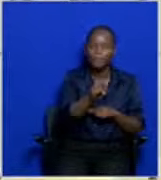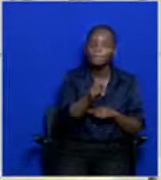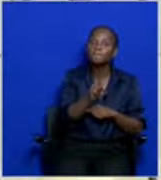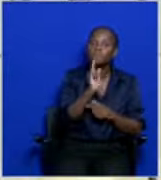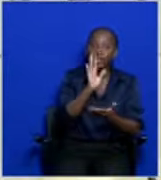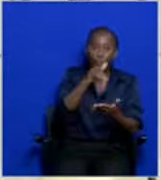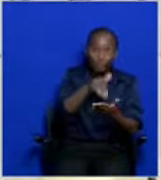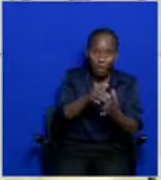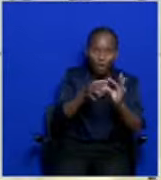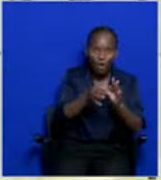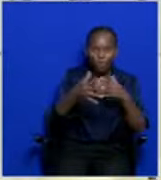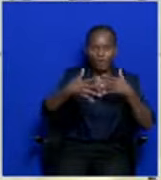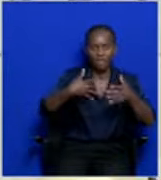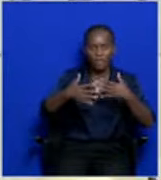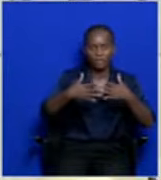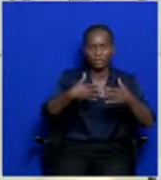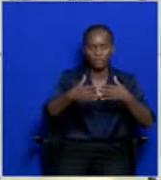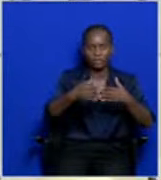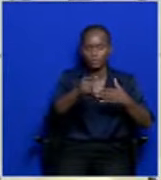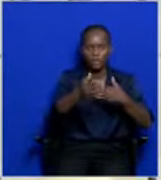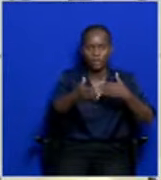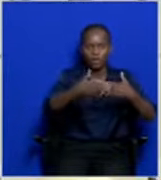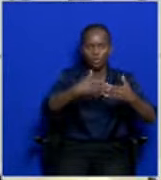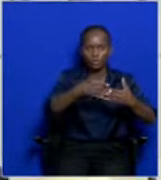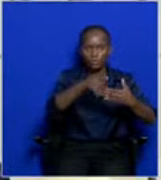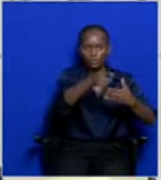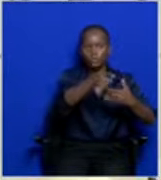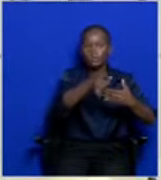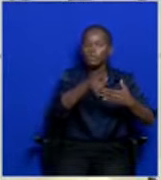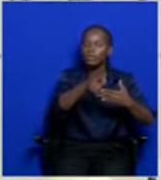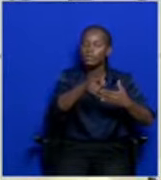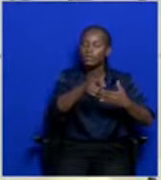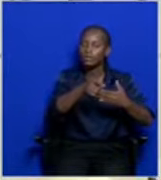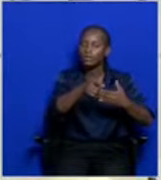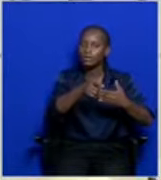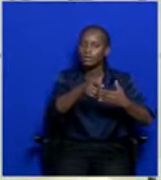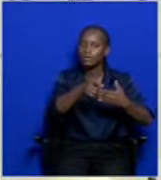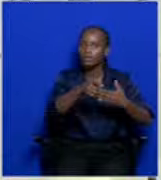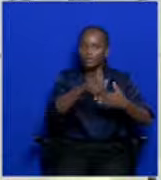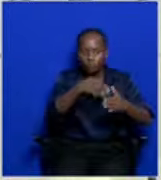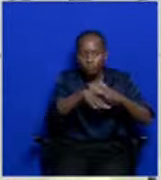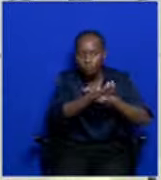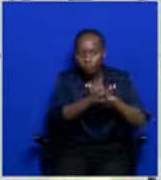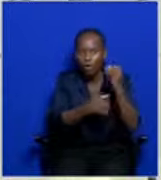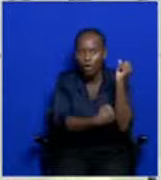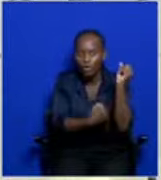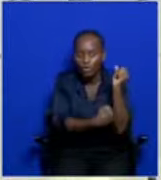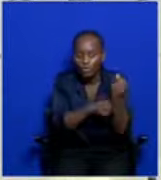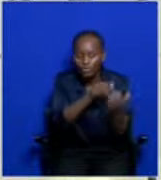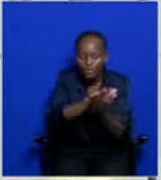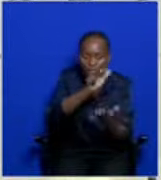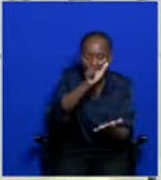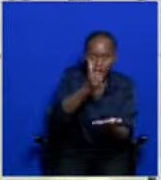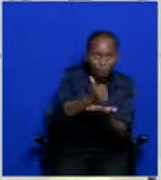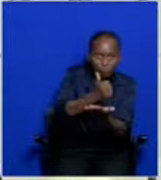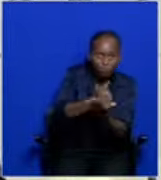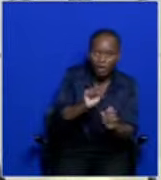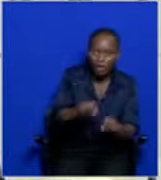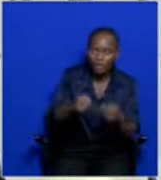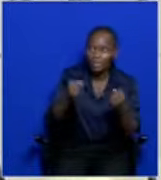then demanded to accompany the complainant to his residence. The